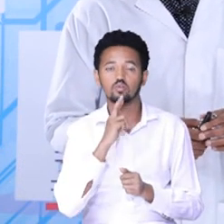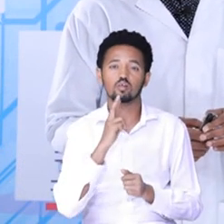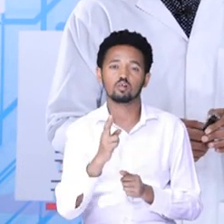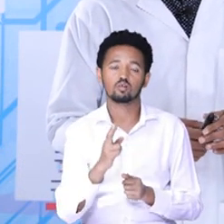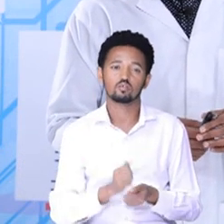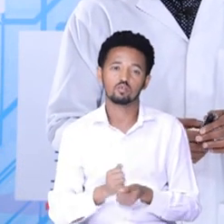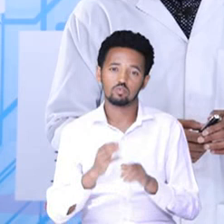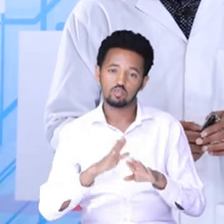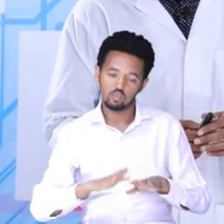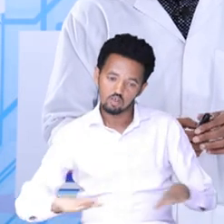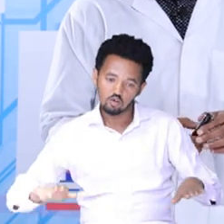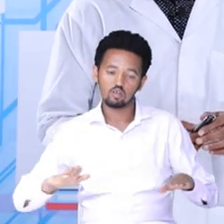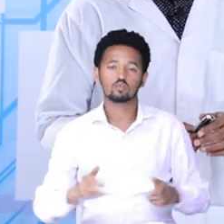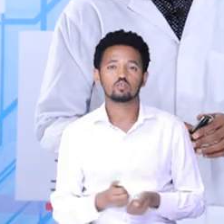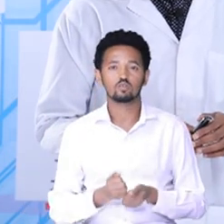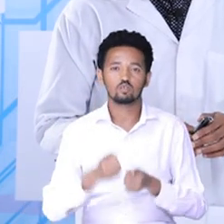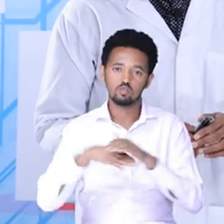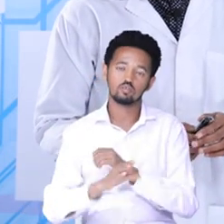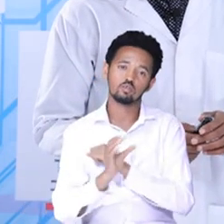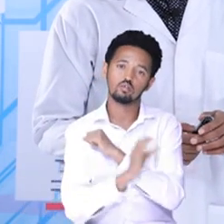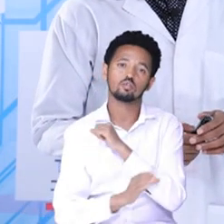the lowland parts of the country.